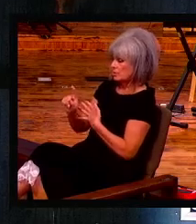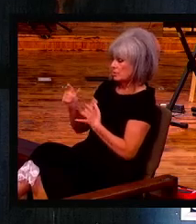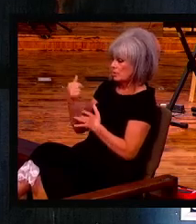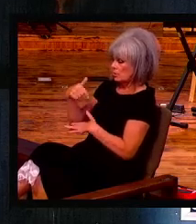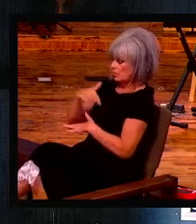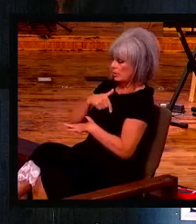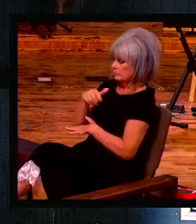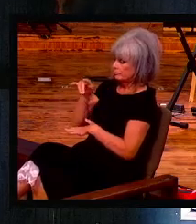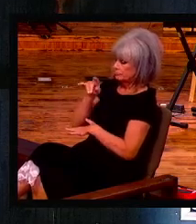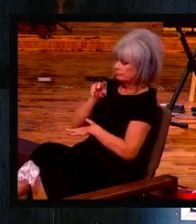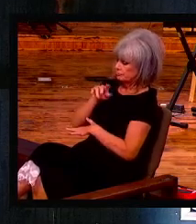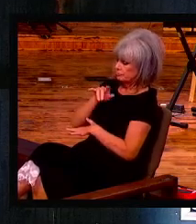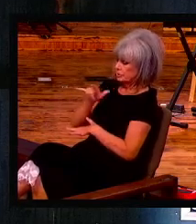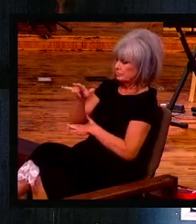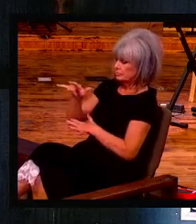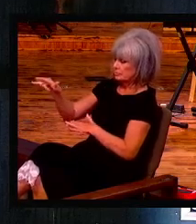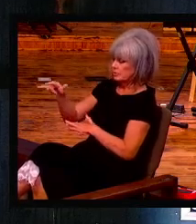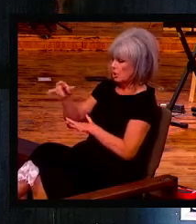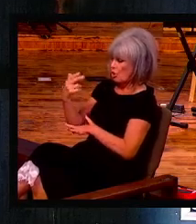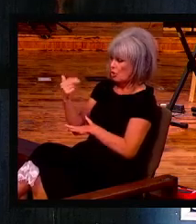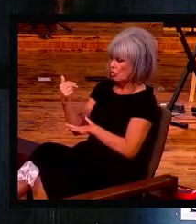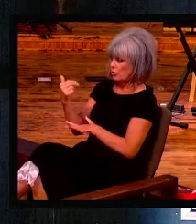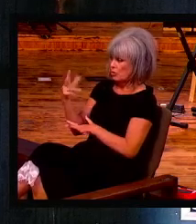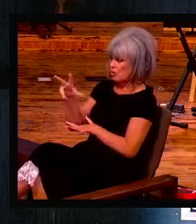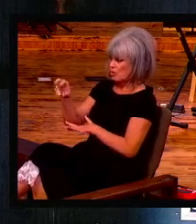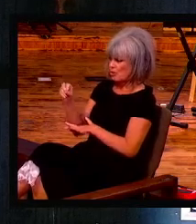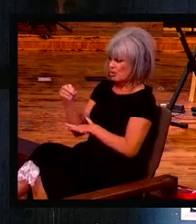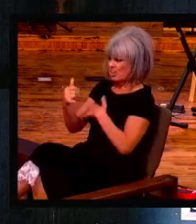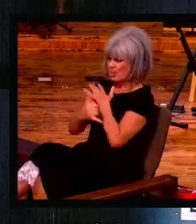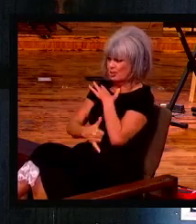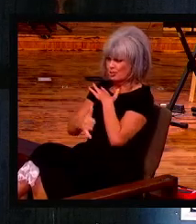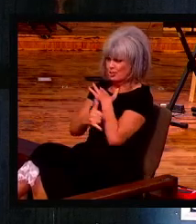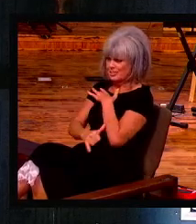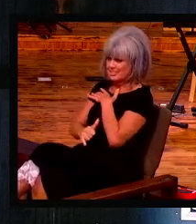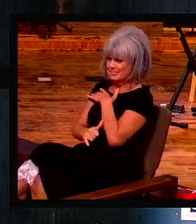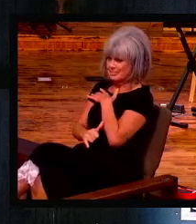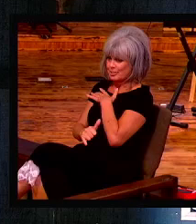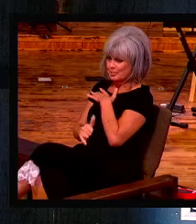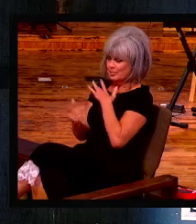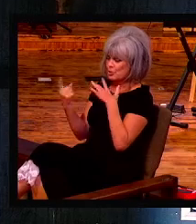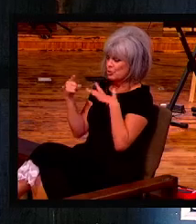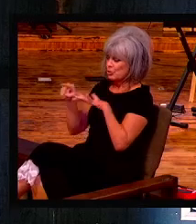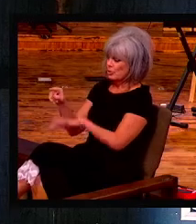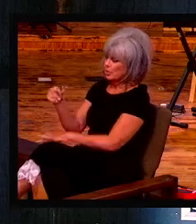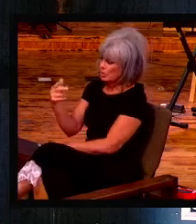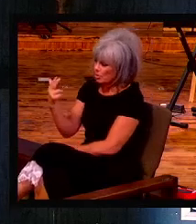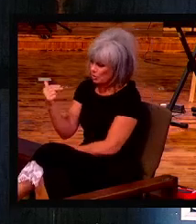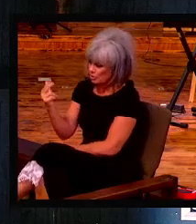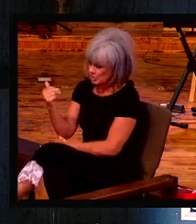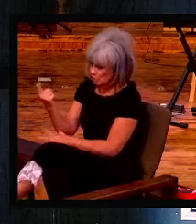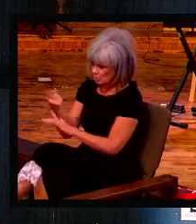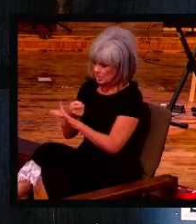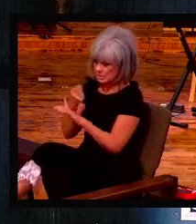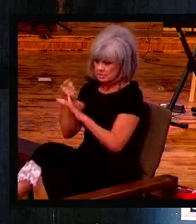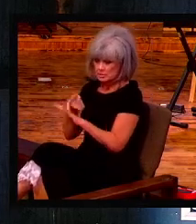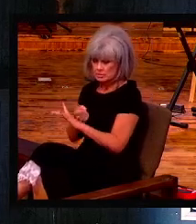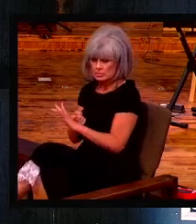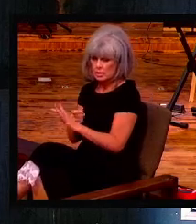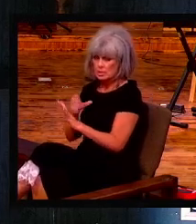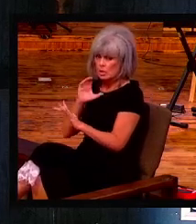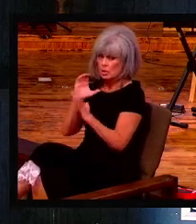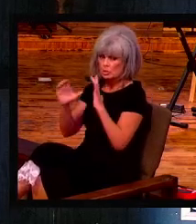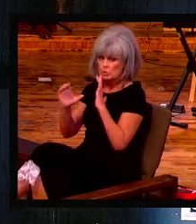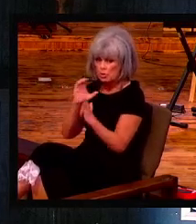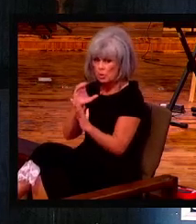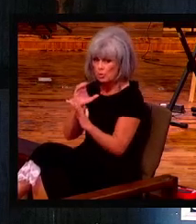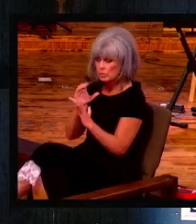30 countries in just over 14 months. Being trained to teach and preach, to coach, consult, and help